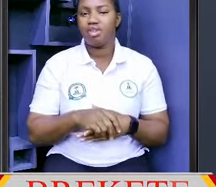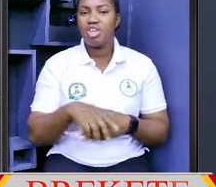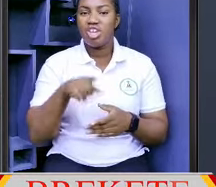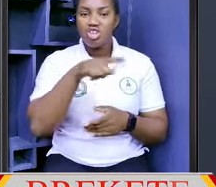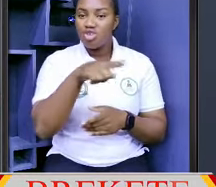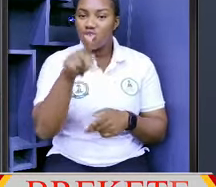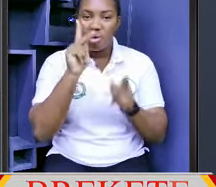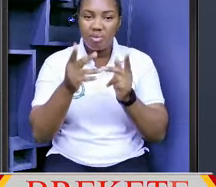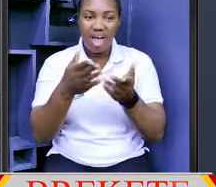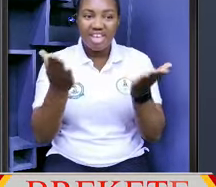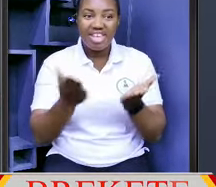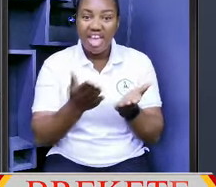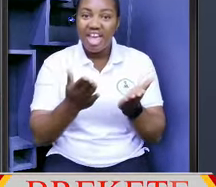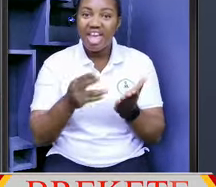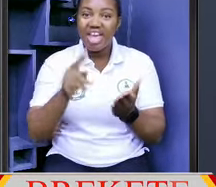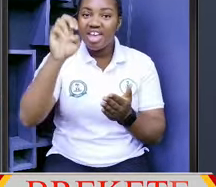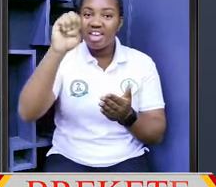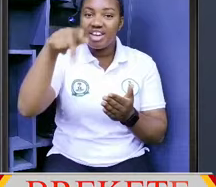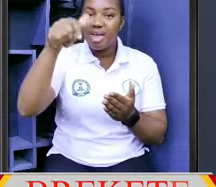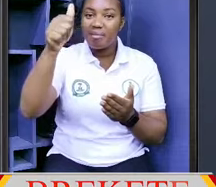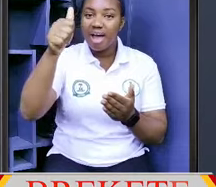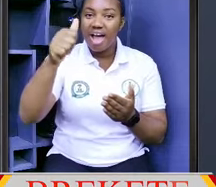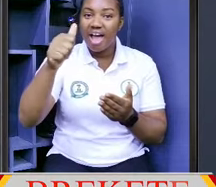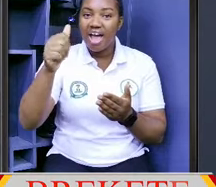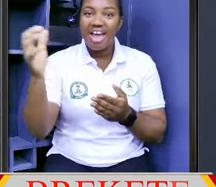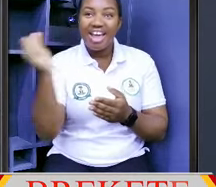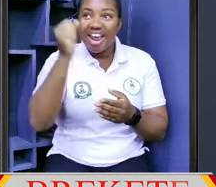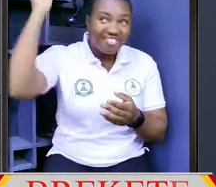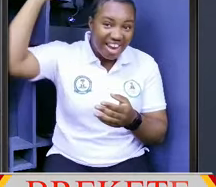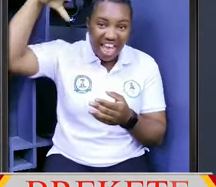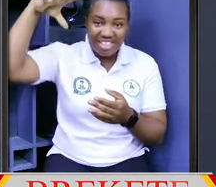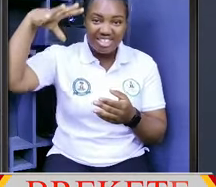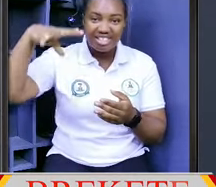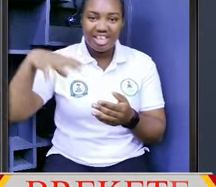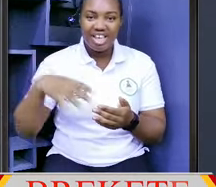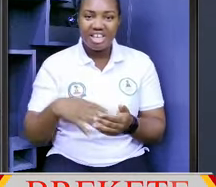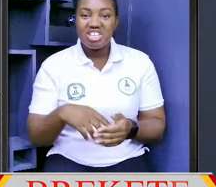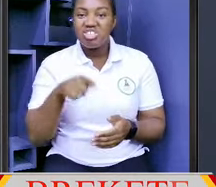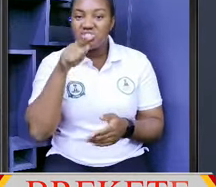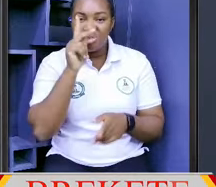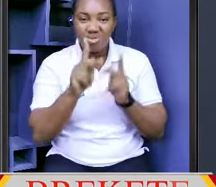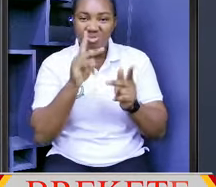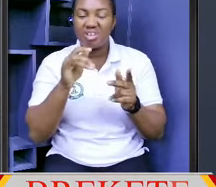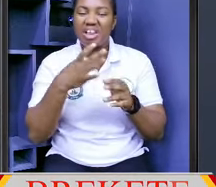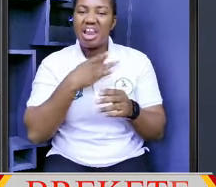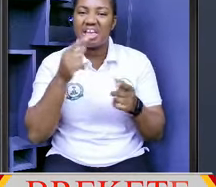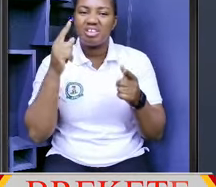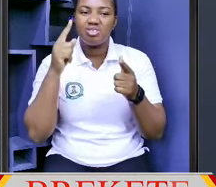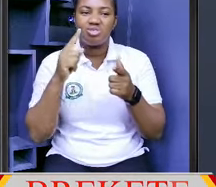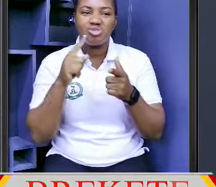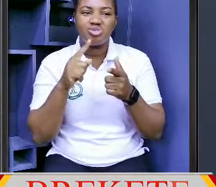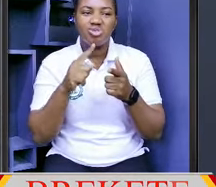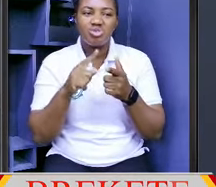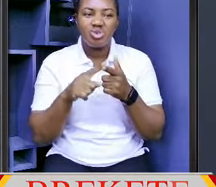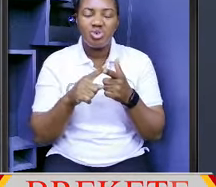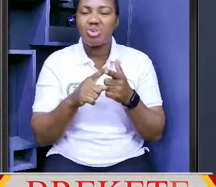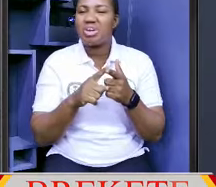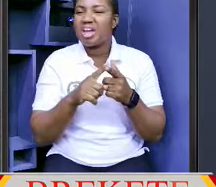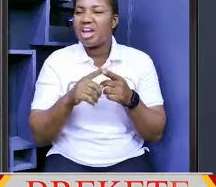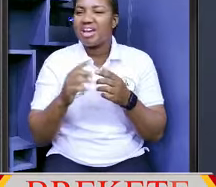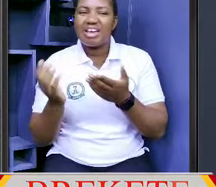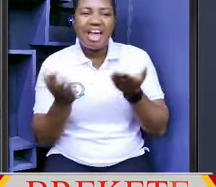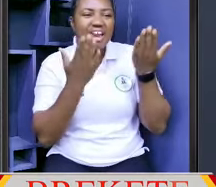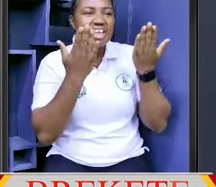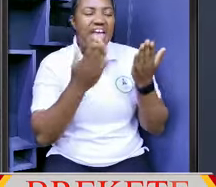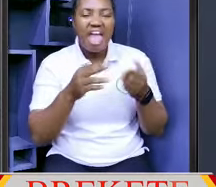Una de here nepa carry light for una mouth. Now sabi carry sentiment. Eh, hey, Buhari na